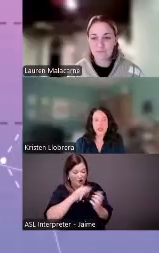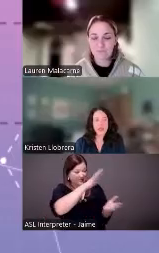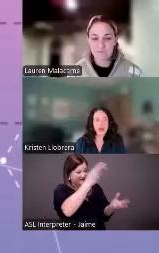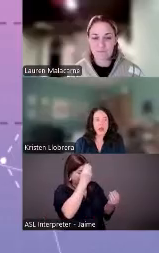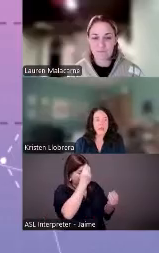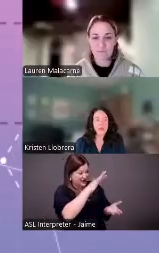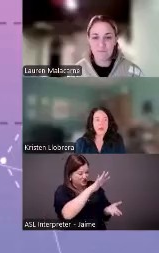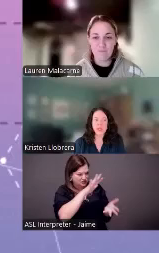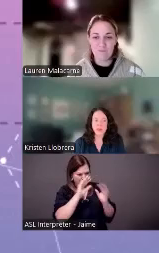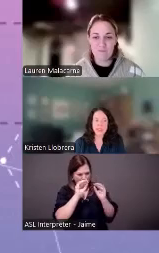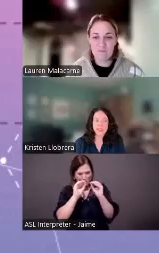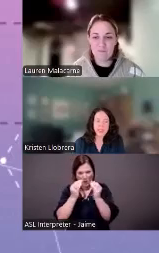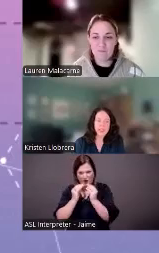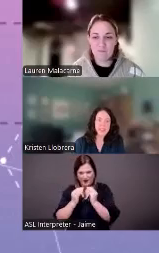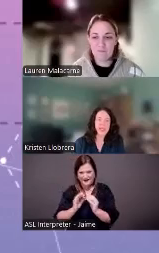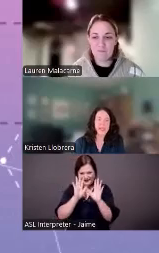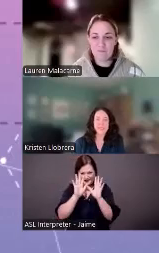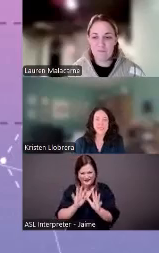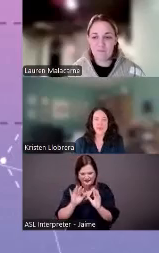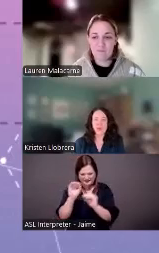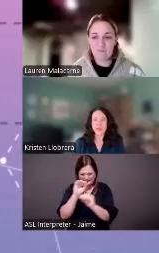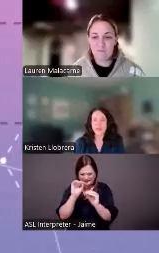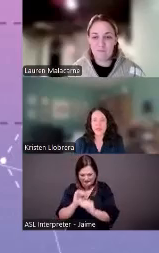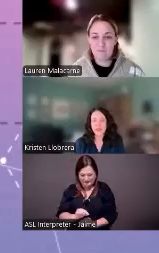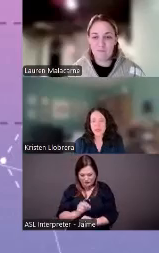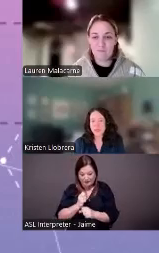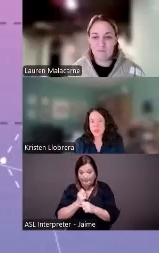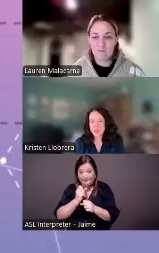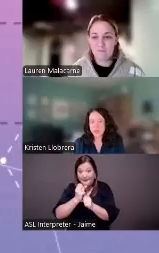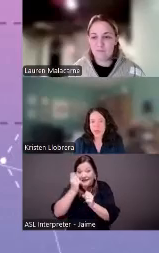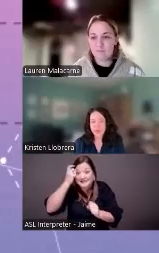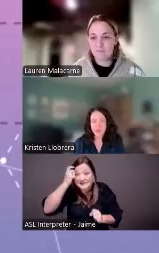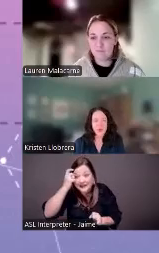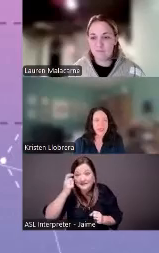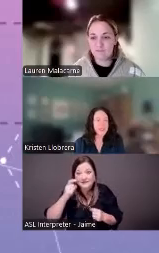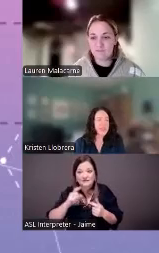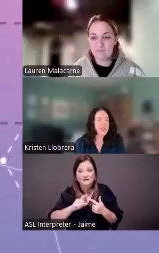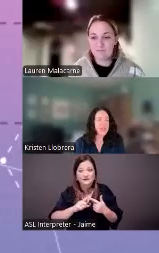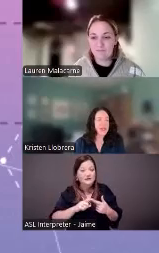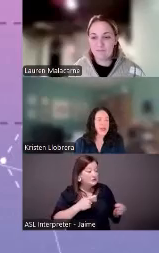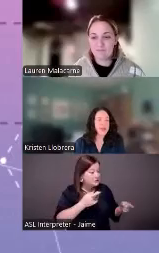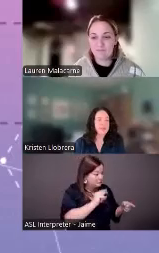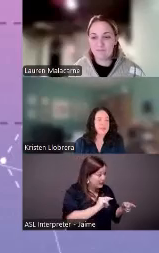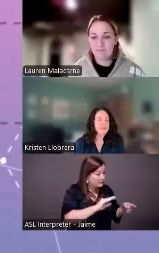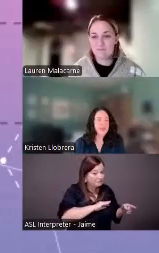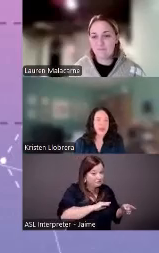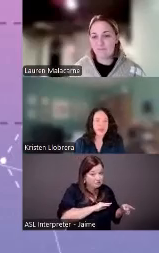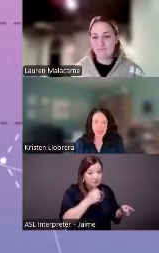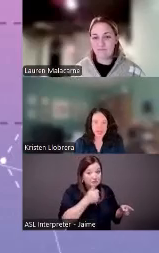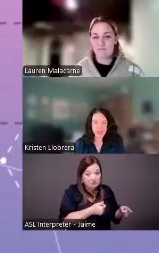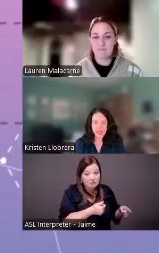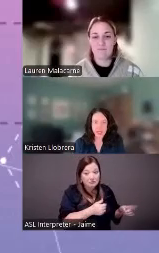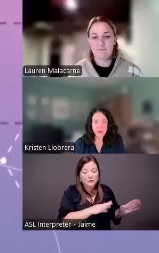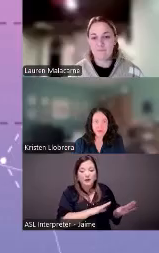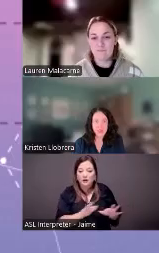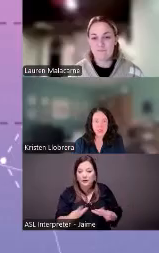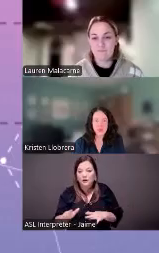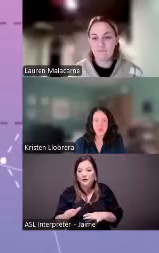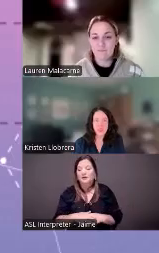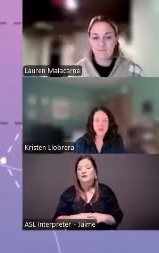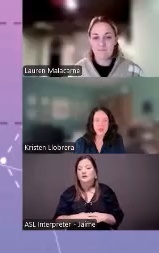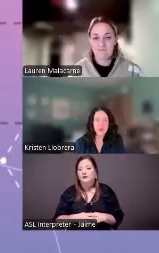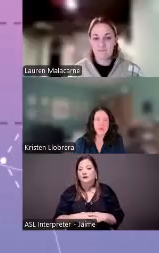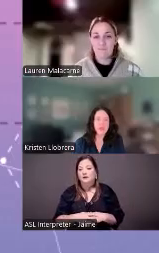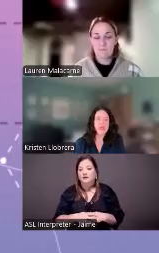everything in a way that makes sense and in a way that Pitt was happy with, and the